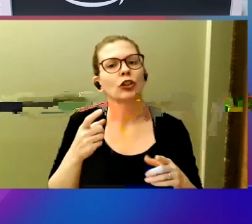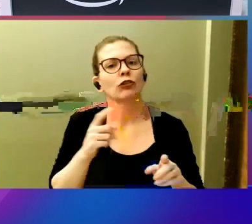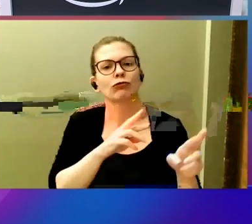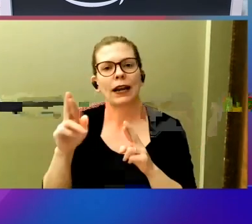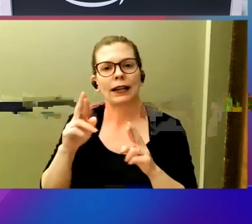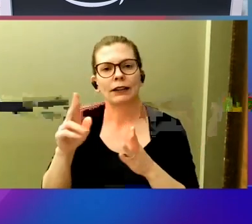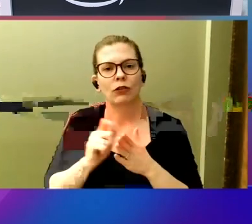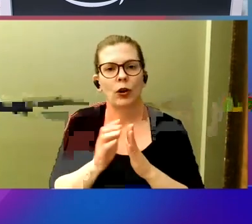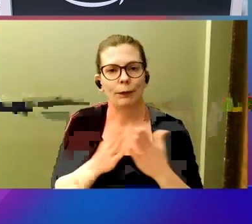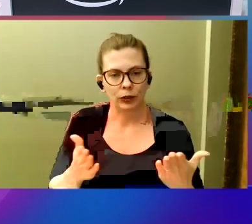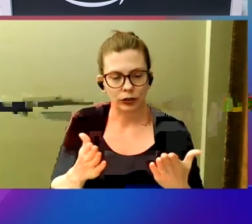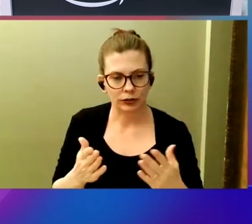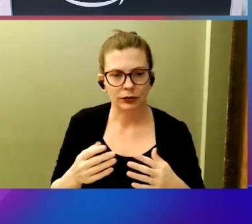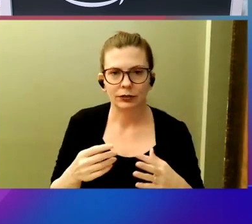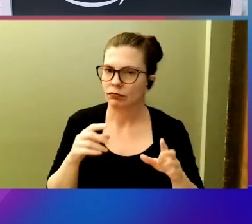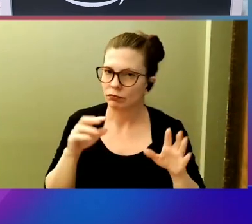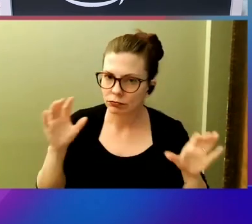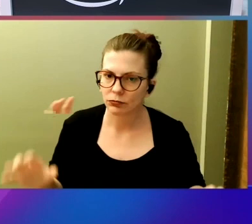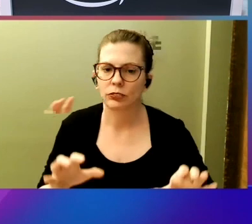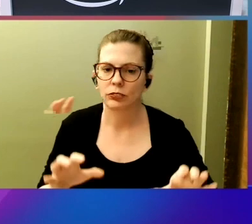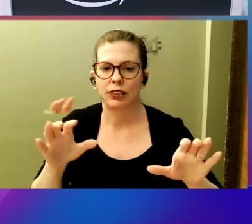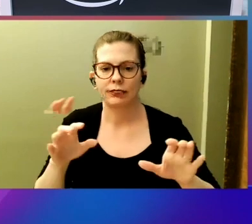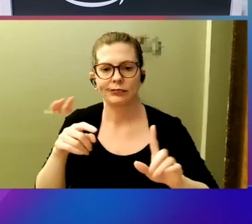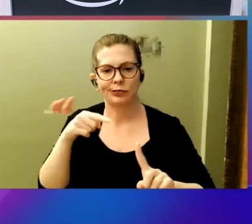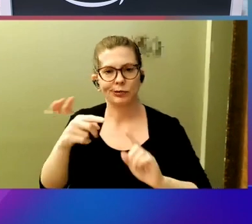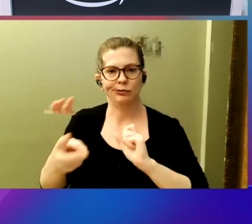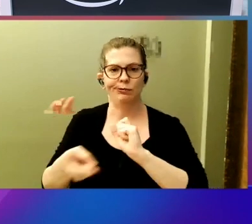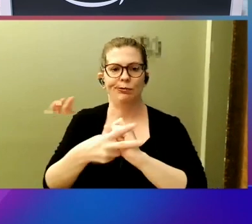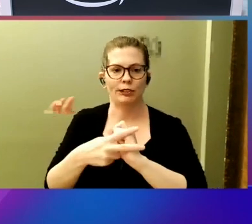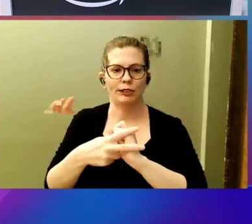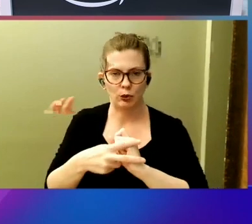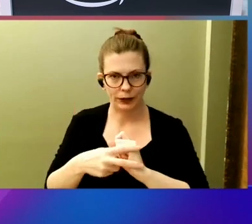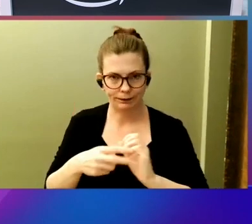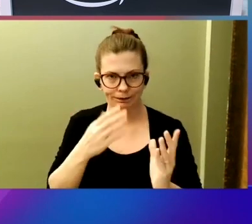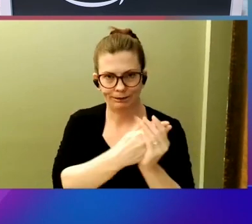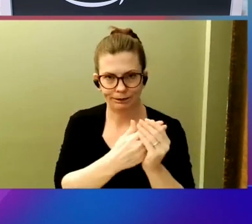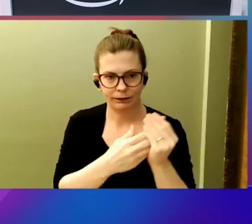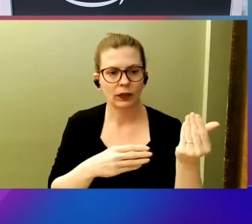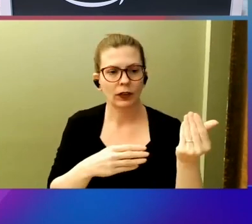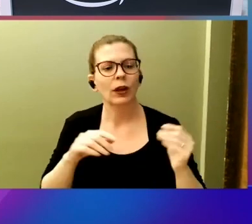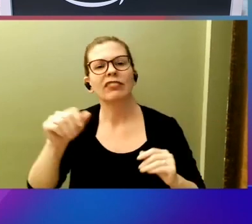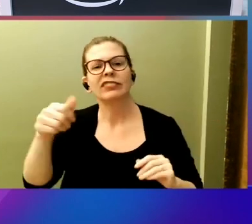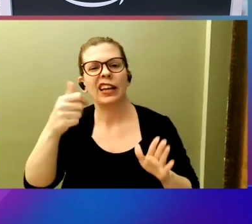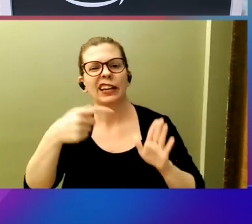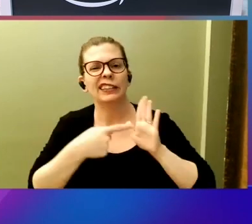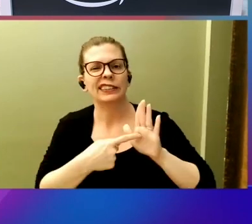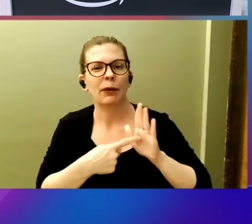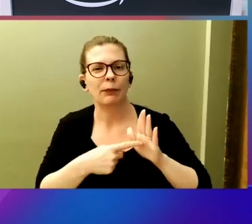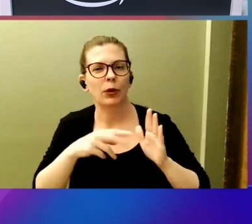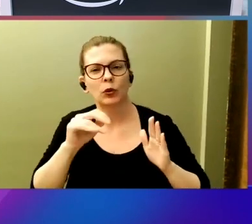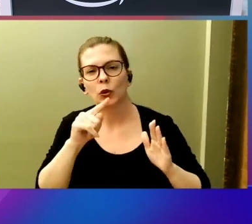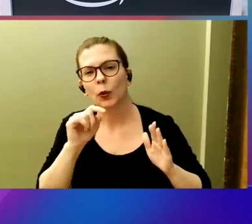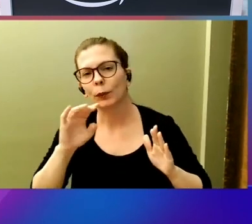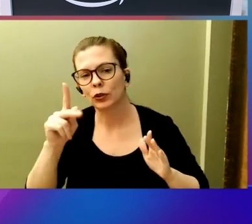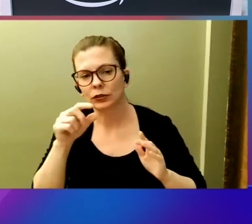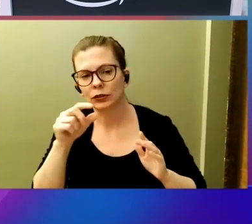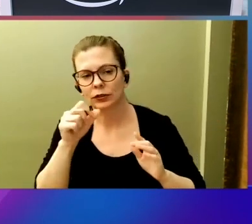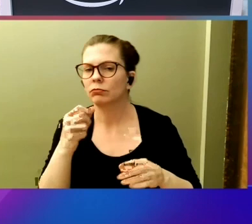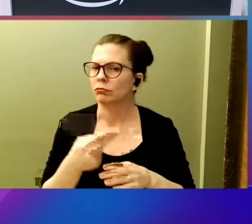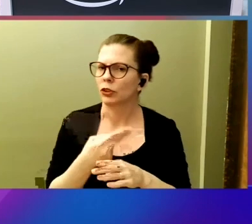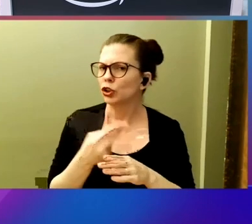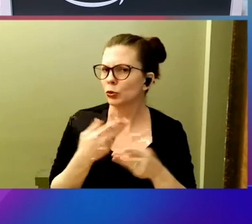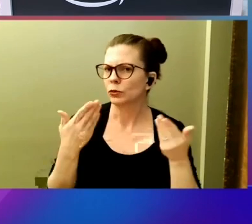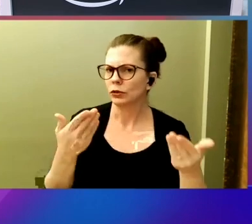to actually get to a repository. So we have 10 example notebooks that are available for use on Studio Lab right now. So this